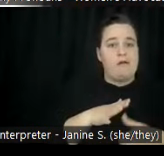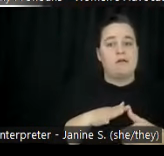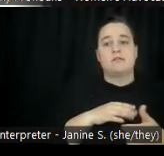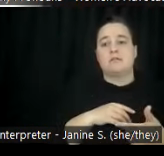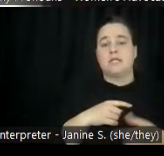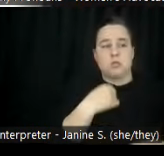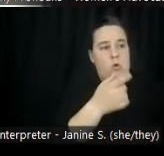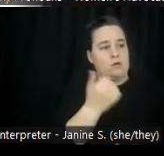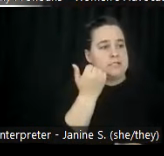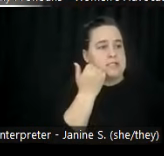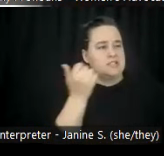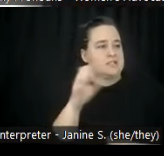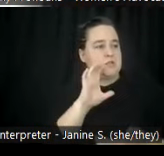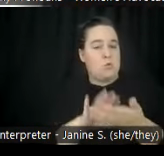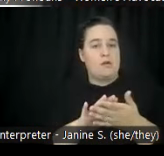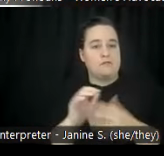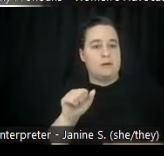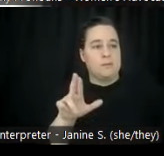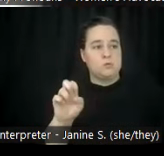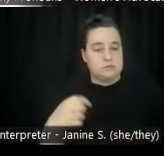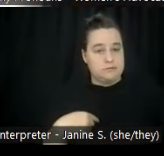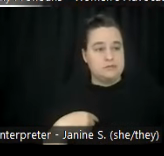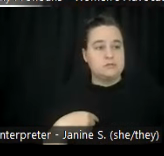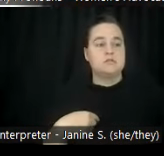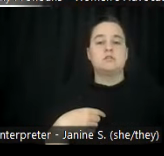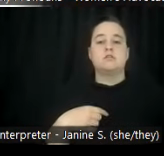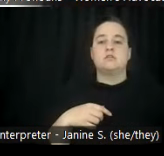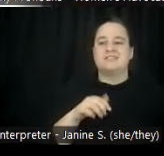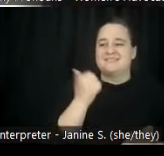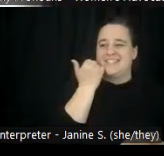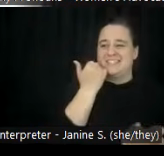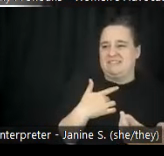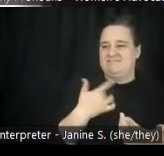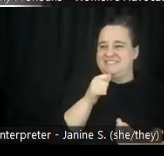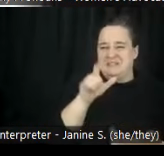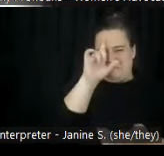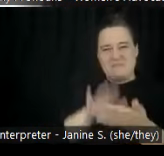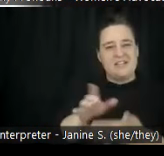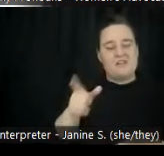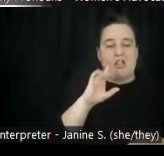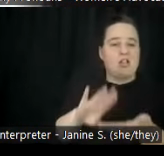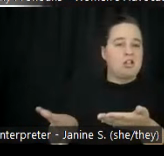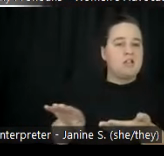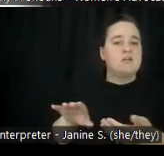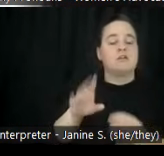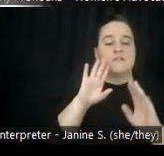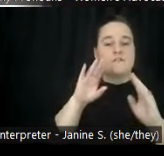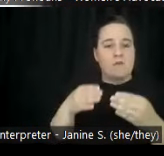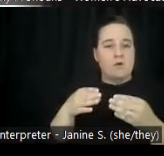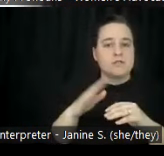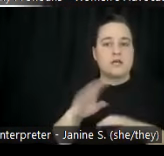dentist that his wife was abusing him. And she told me that she didn't really believe it. She kind of dismissed it and focused on evaluating his dental